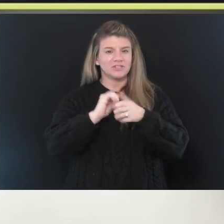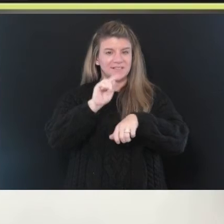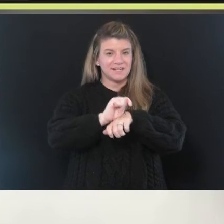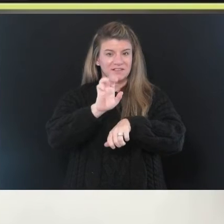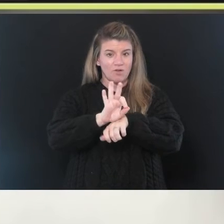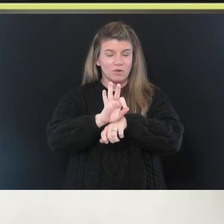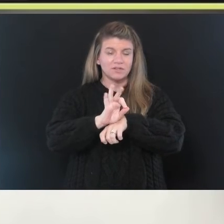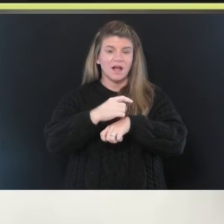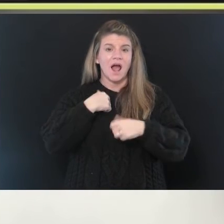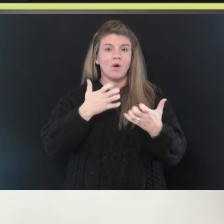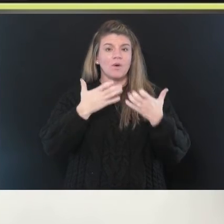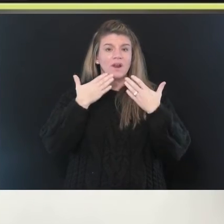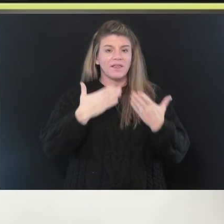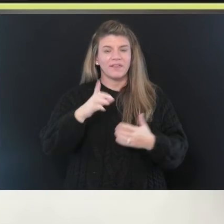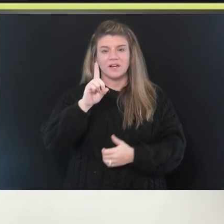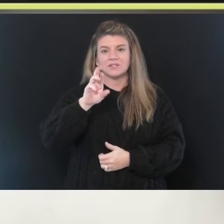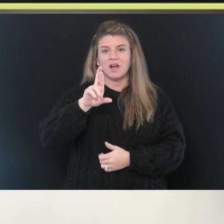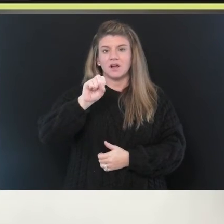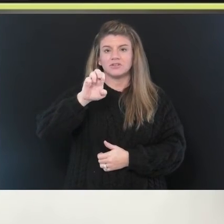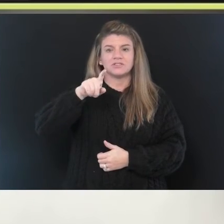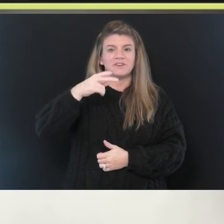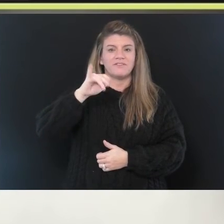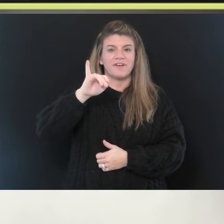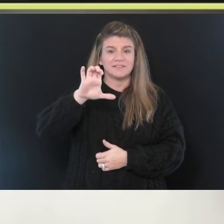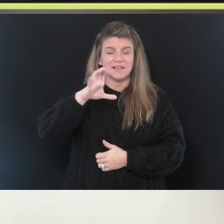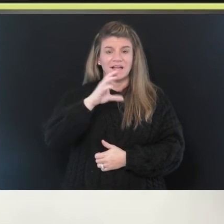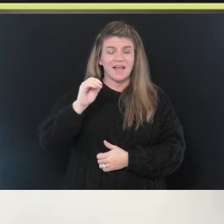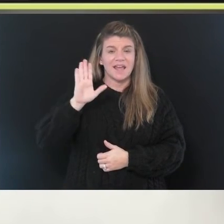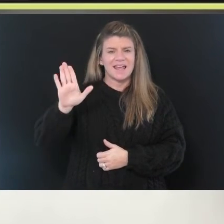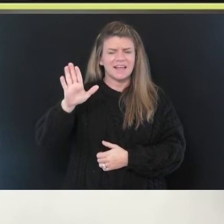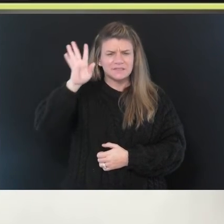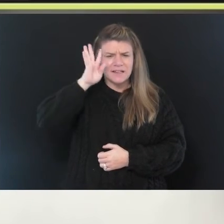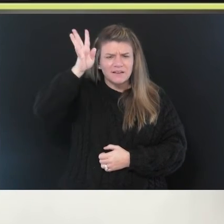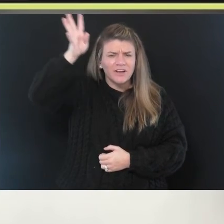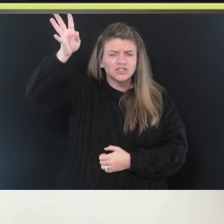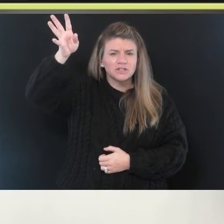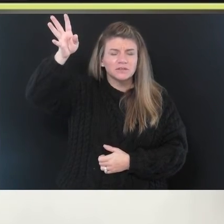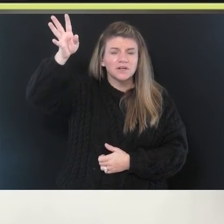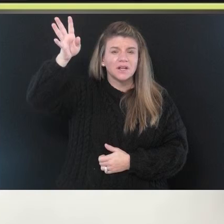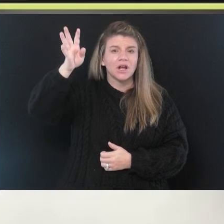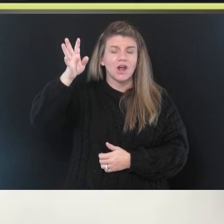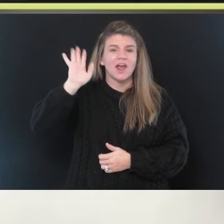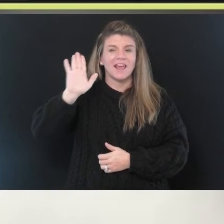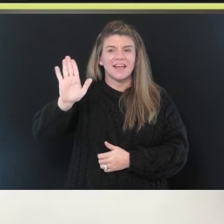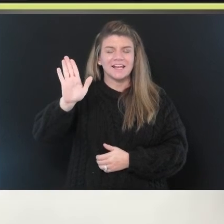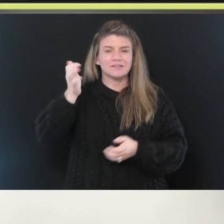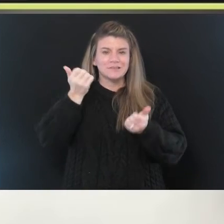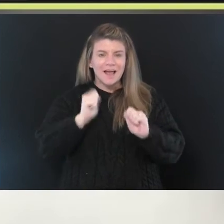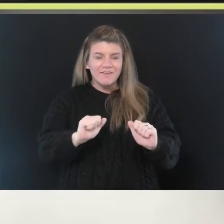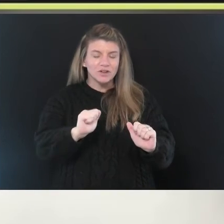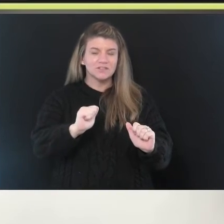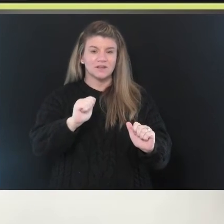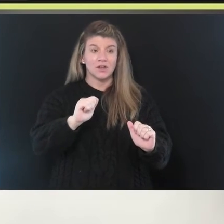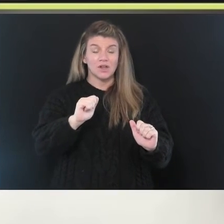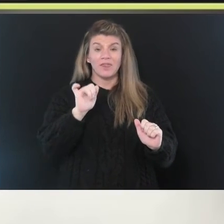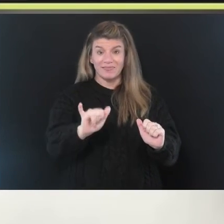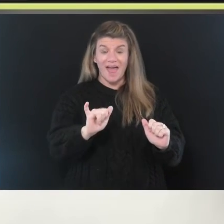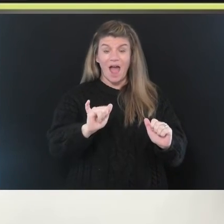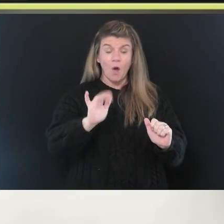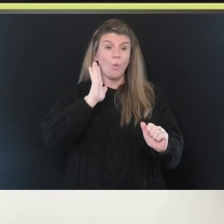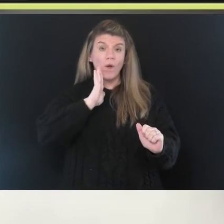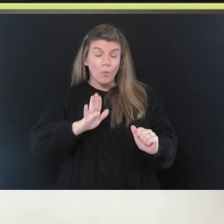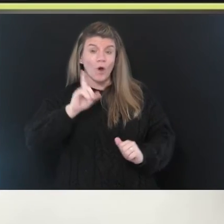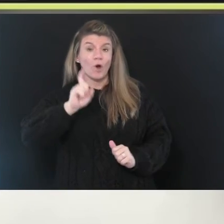to thank Dr. Stefancic and his innovation with the efforts. We will need a lot